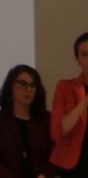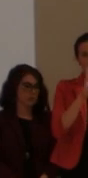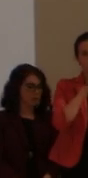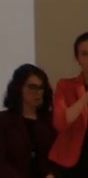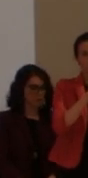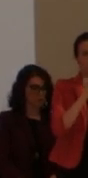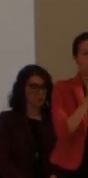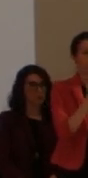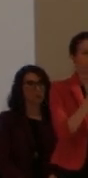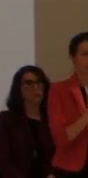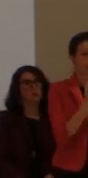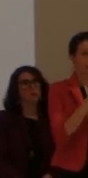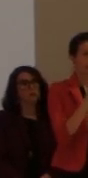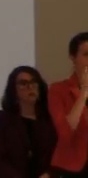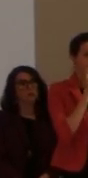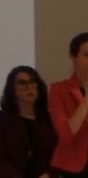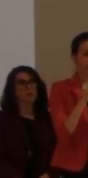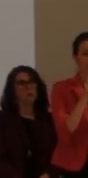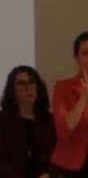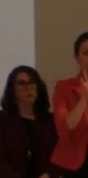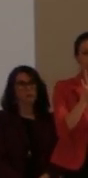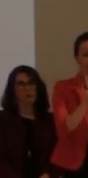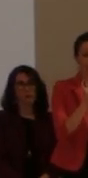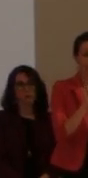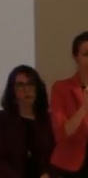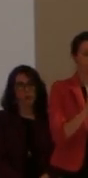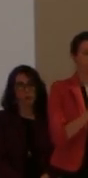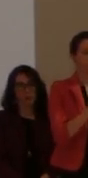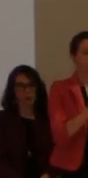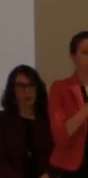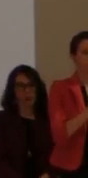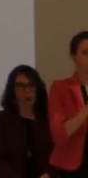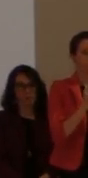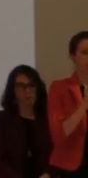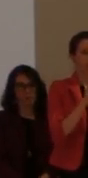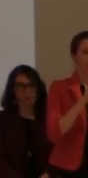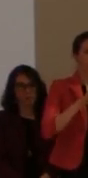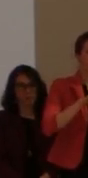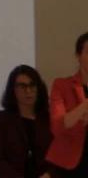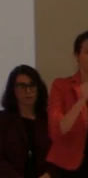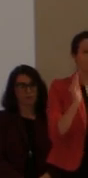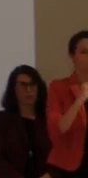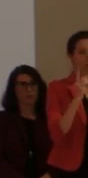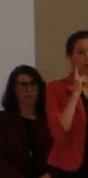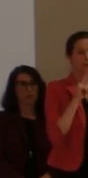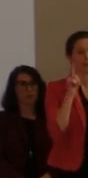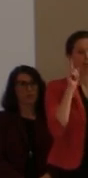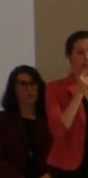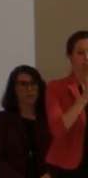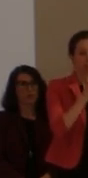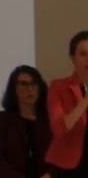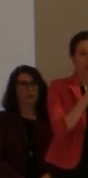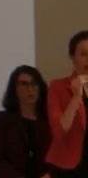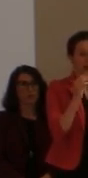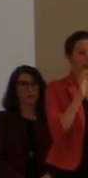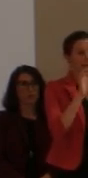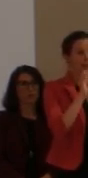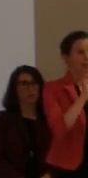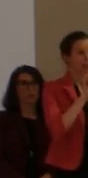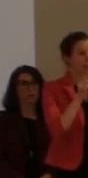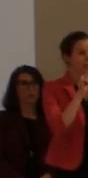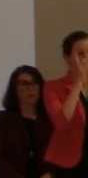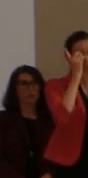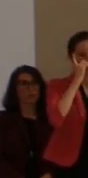illuminate information and findings that can foster development of more effective treatments and cures for the conditions and diseases that